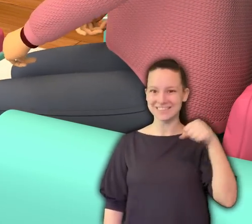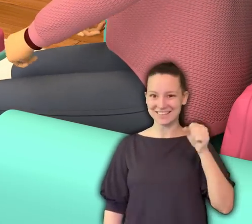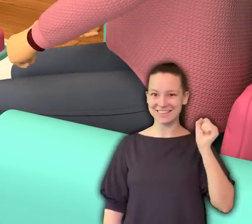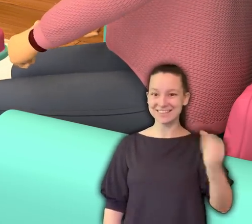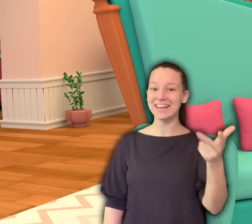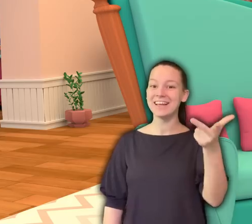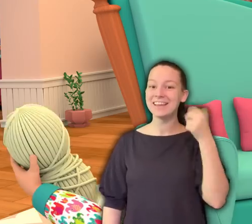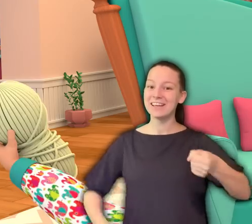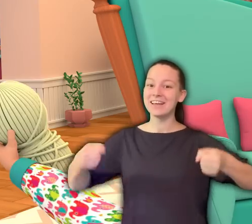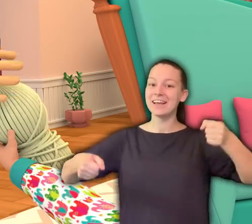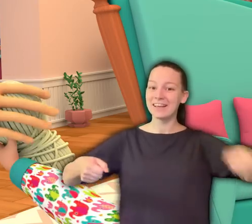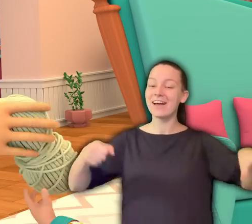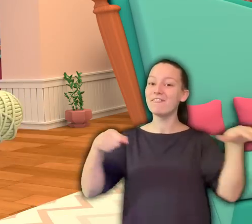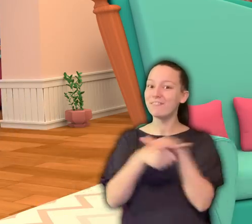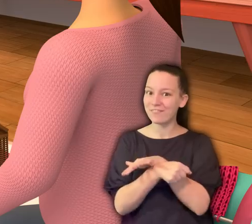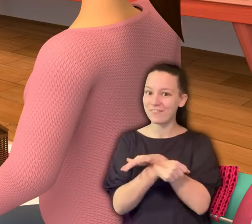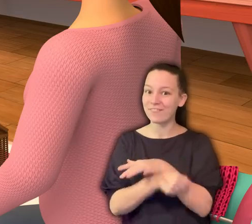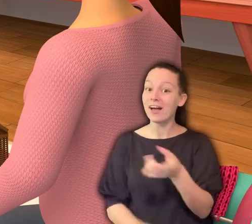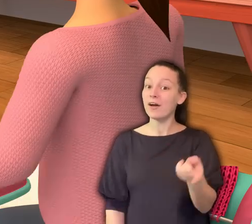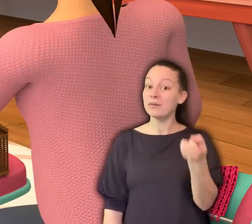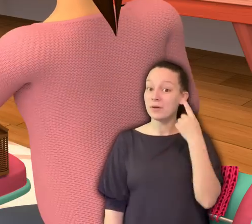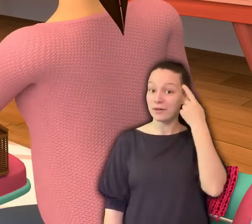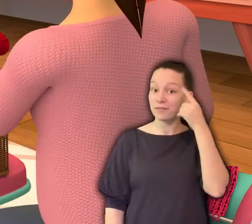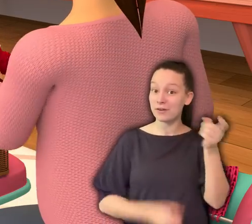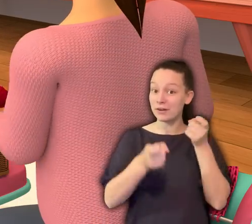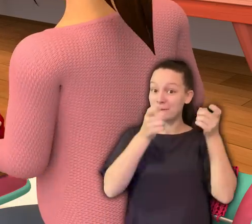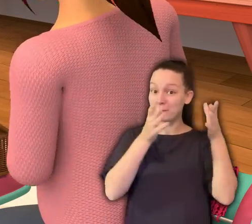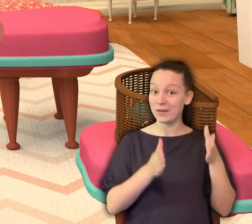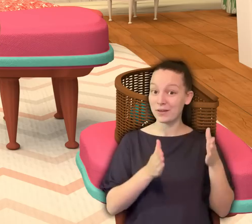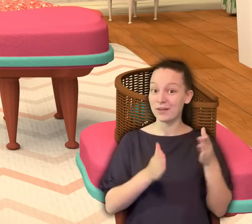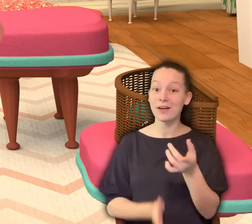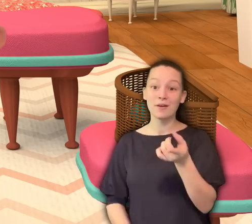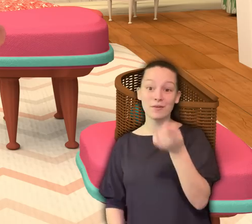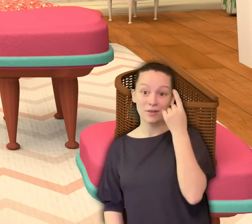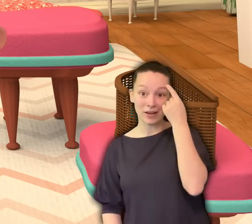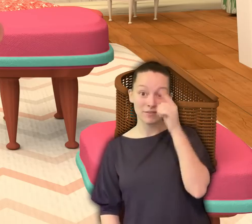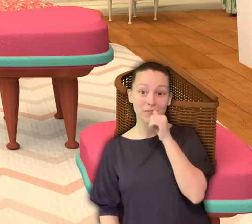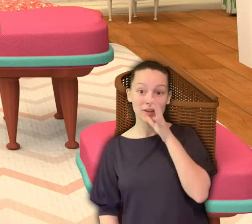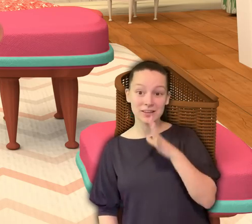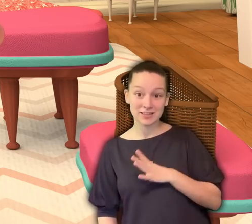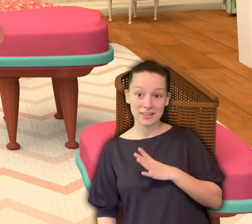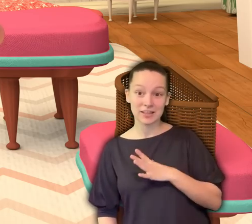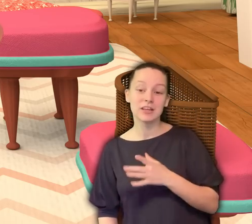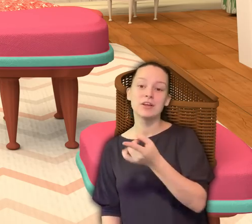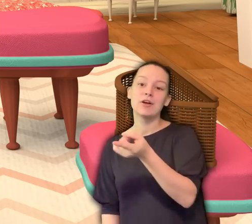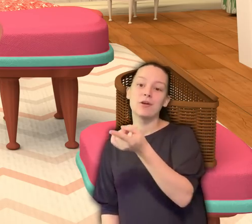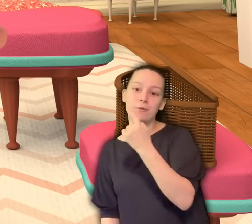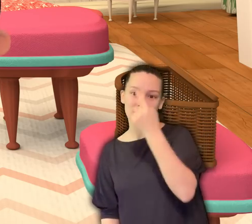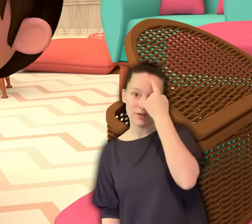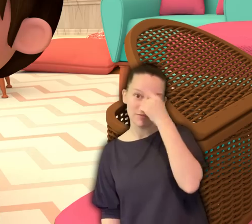yes sir yes sir three bags full one for the master and one one